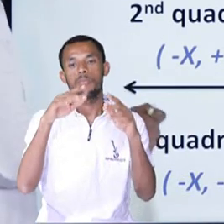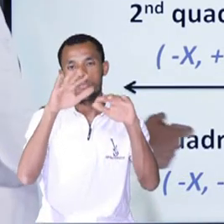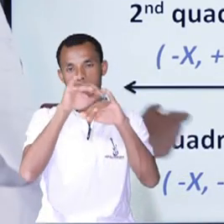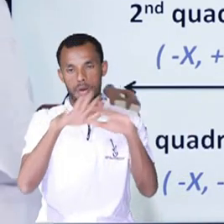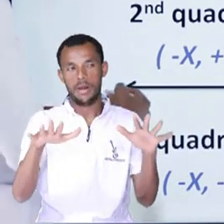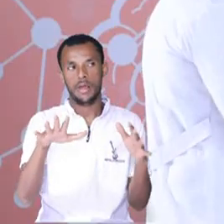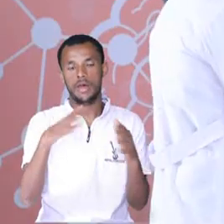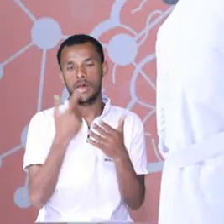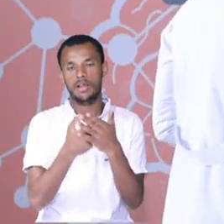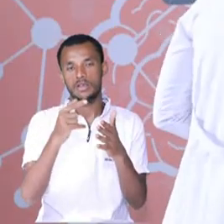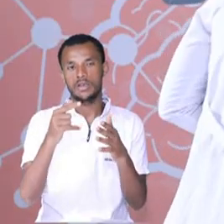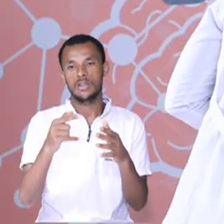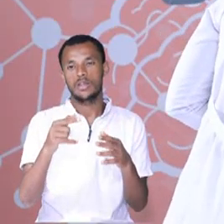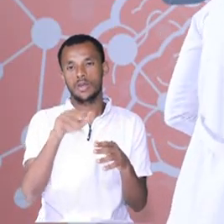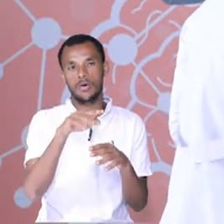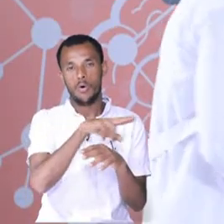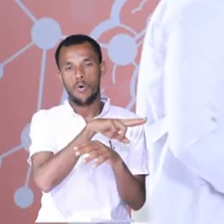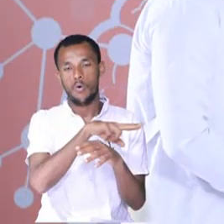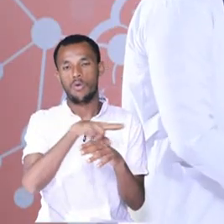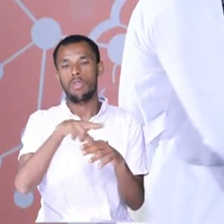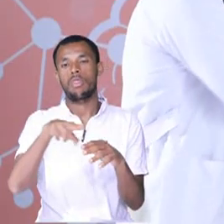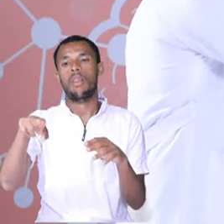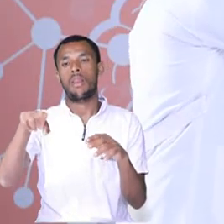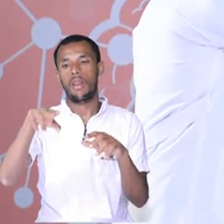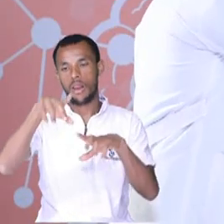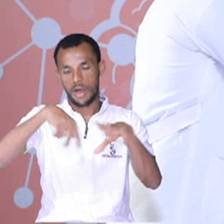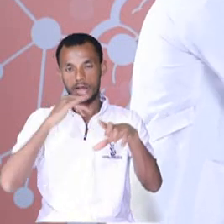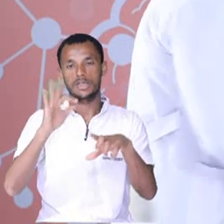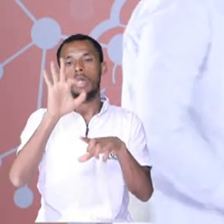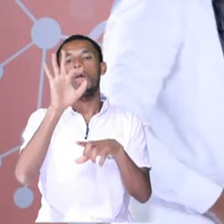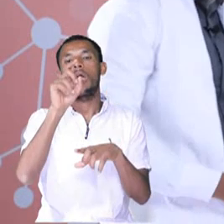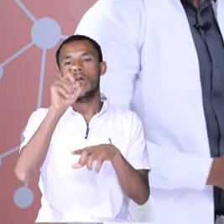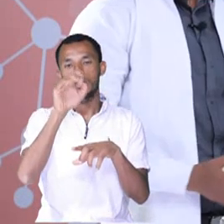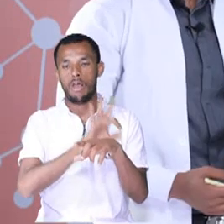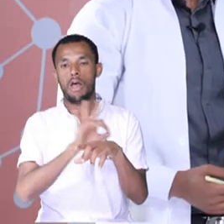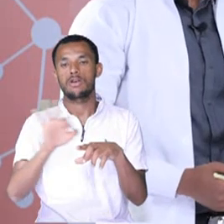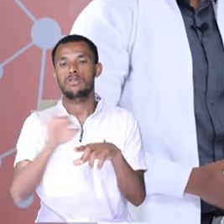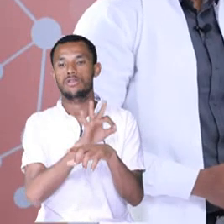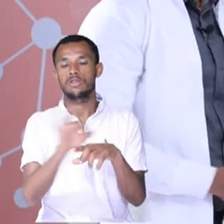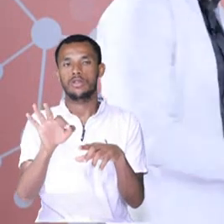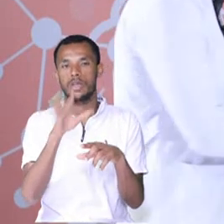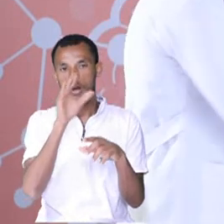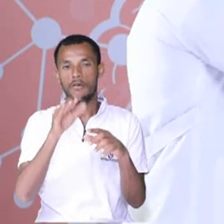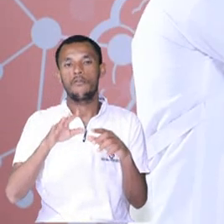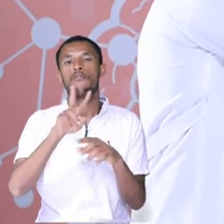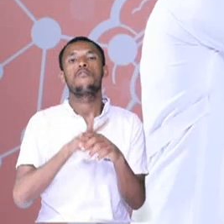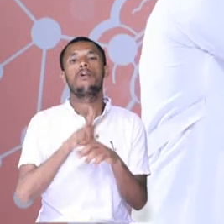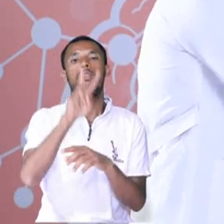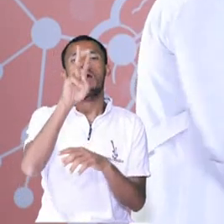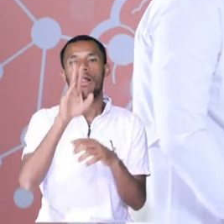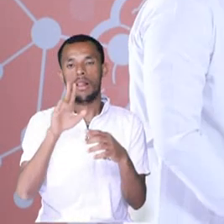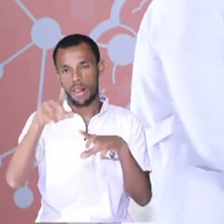coordinate plane, here is the horizontal line is the x-axis and the vertical line is the y-axis. These